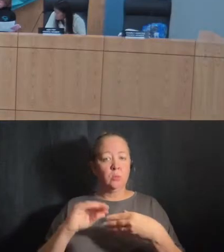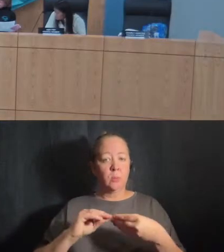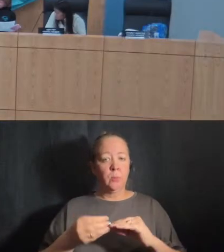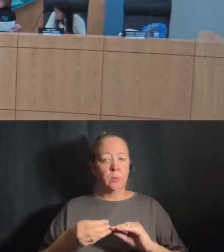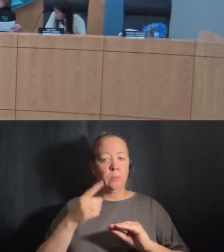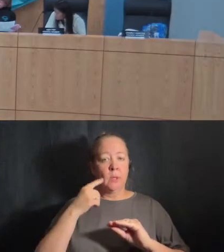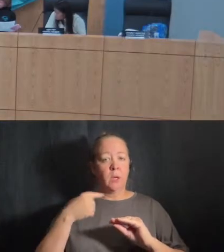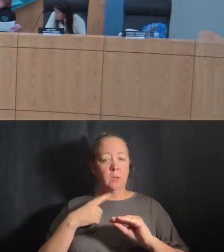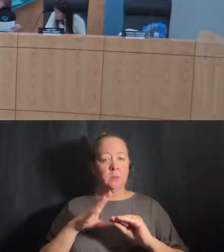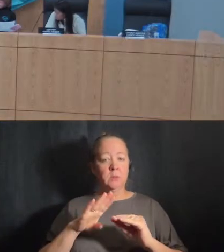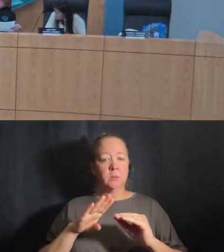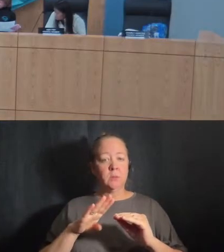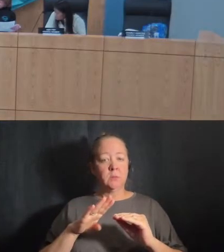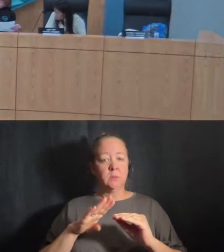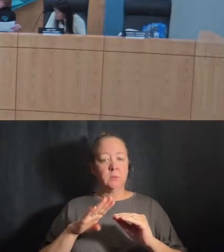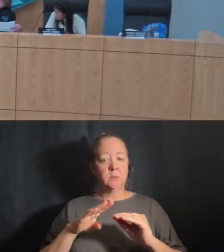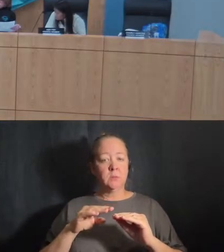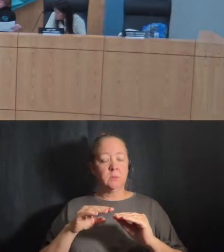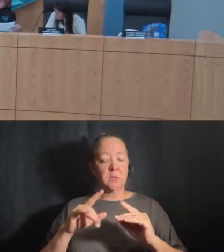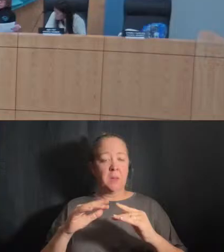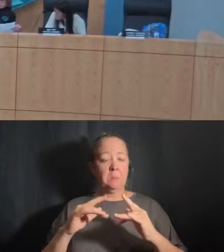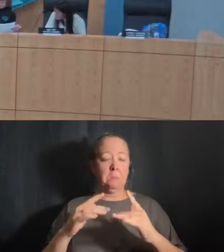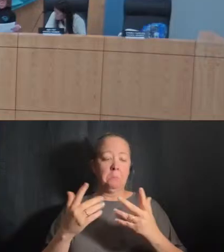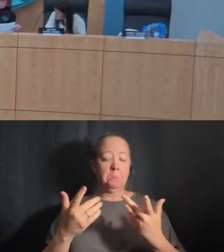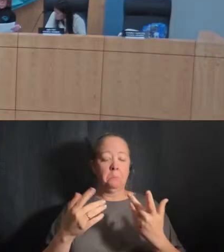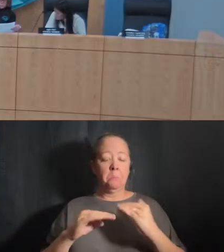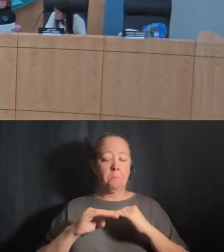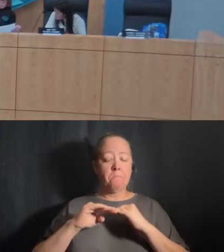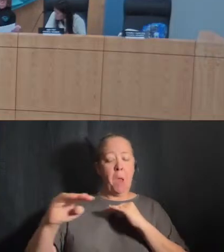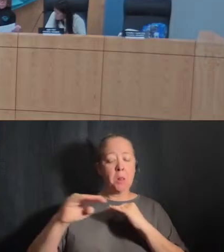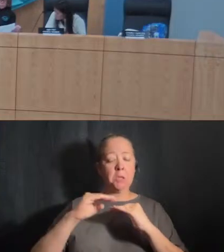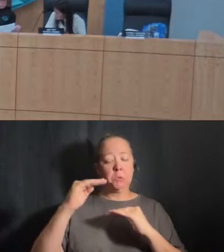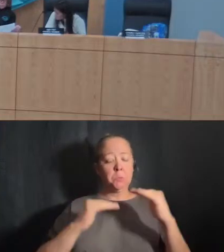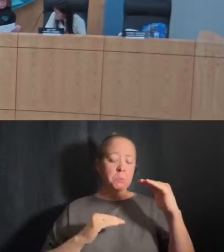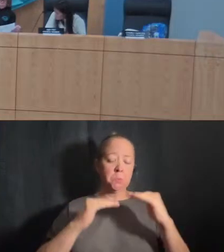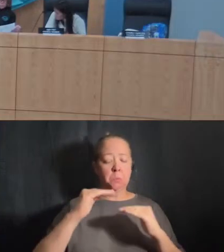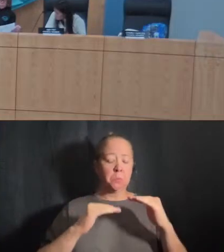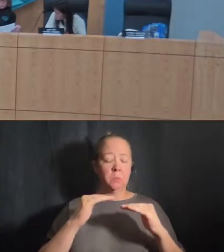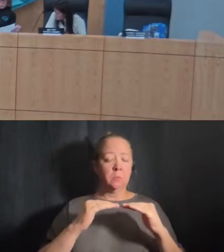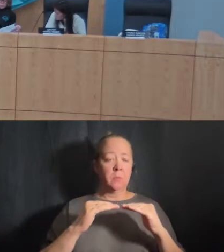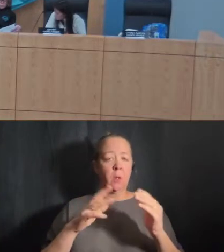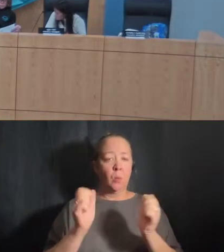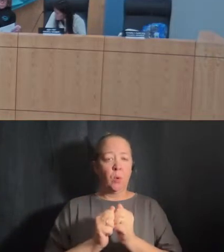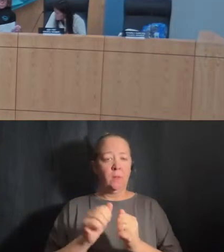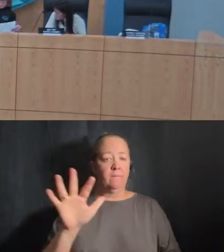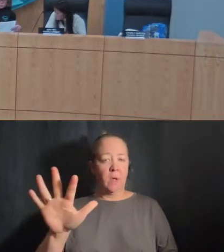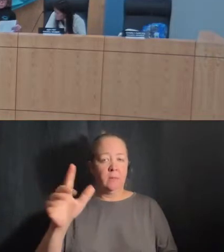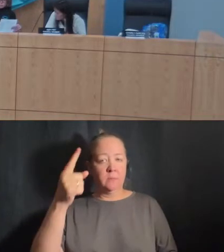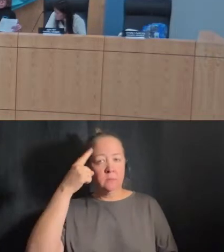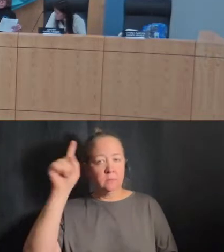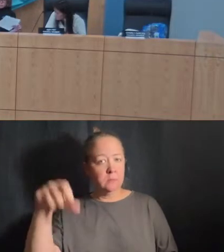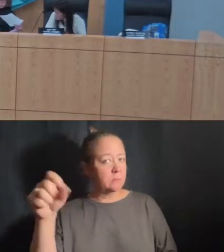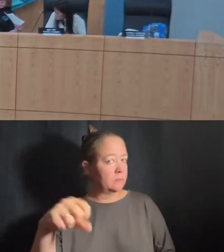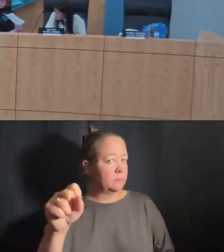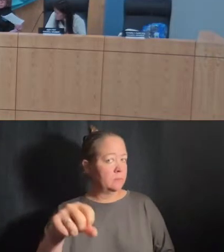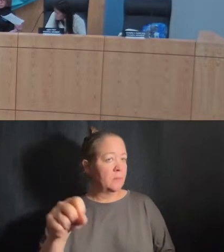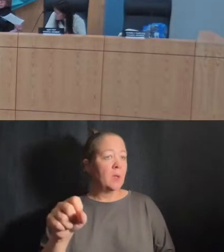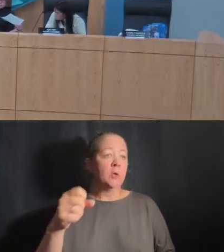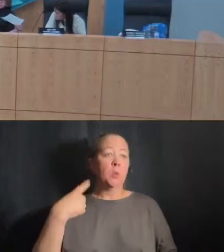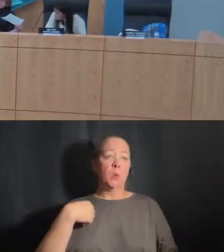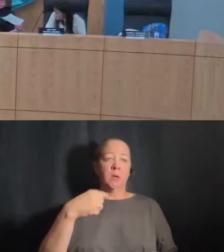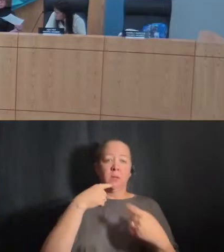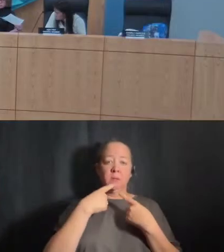correct? Effectively. Yes, at 5 cents, it's effectively balanced. So basically, we can present to the public, we have a balanced budget.